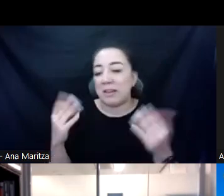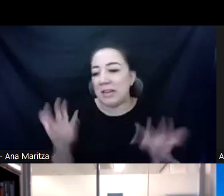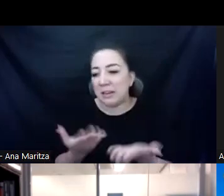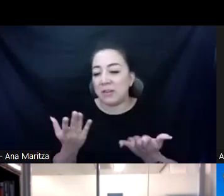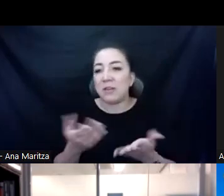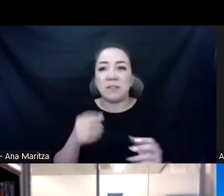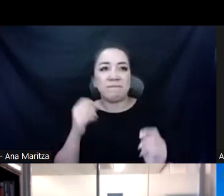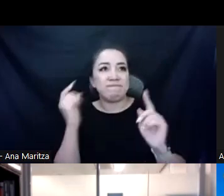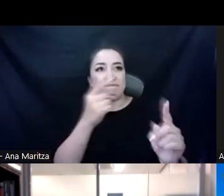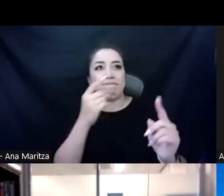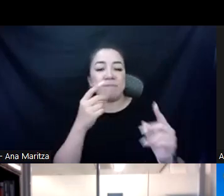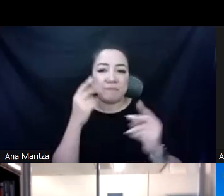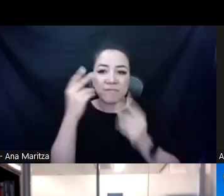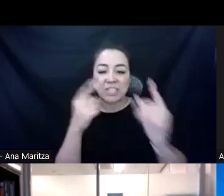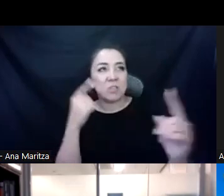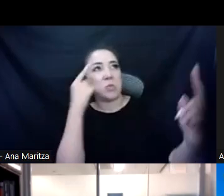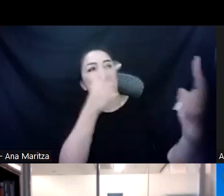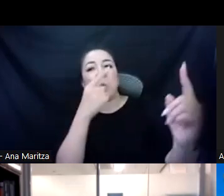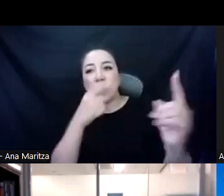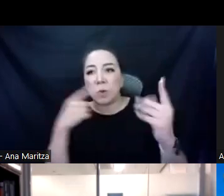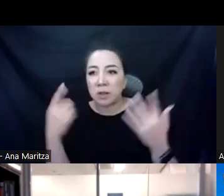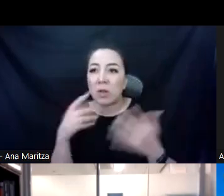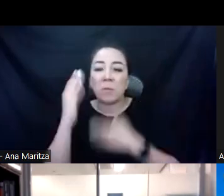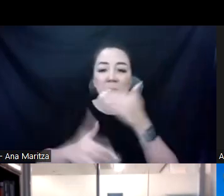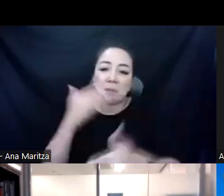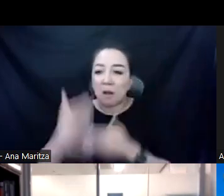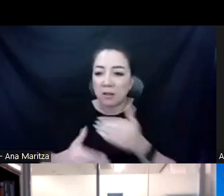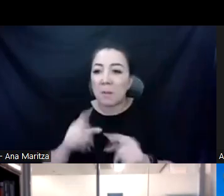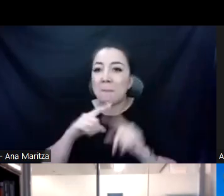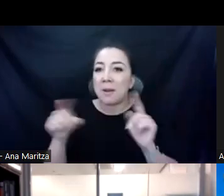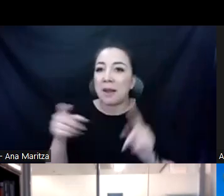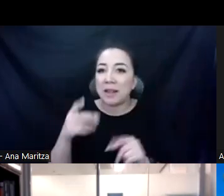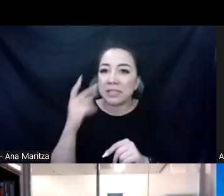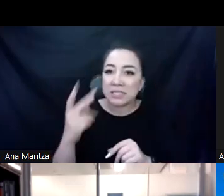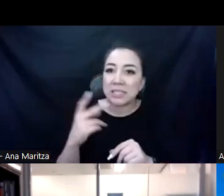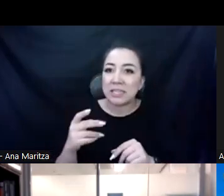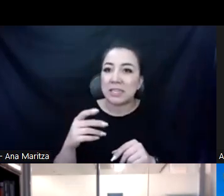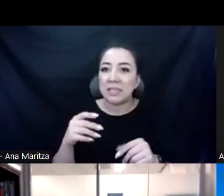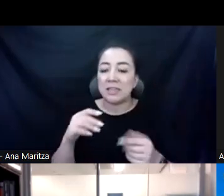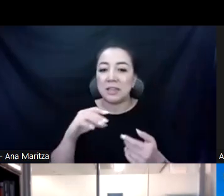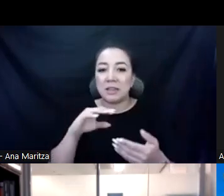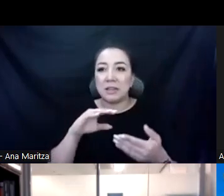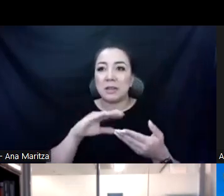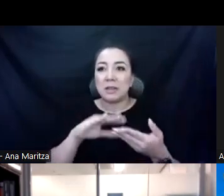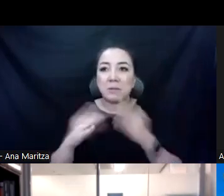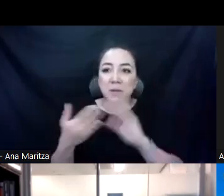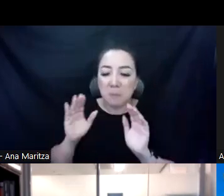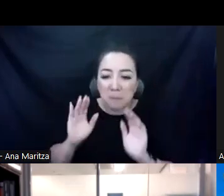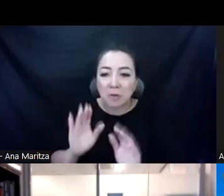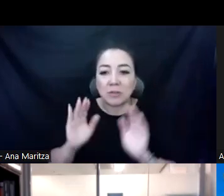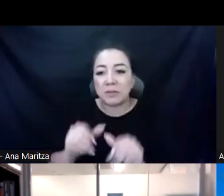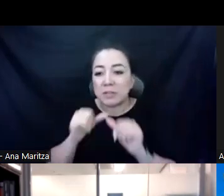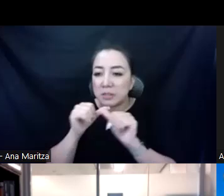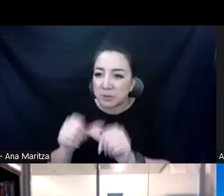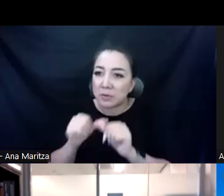would happen automatically. It would be a process, but I see the community pushing for continuation